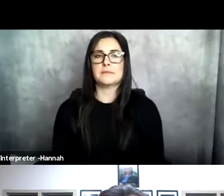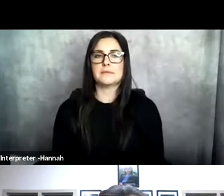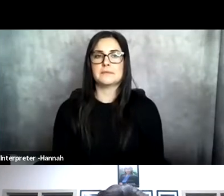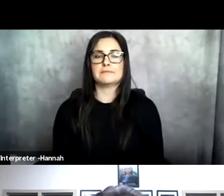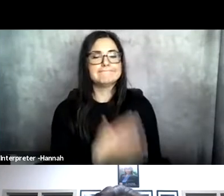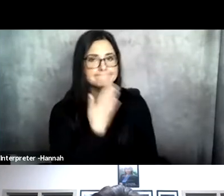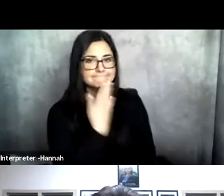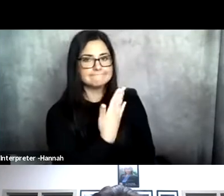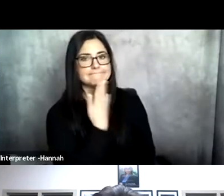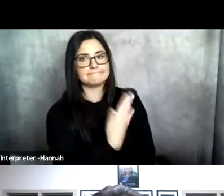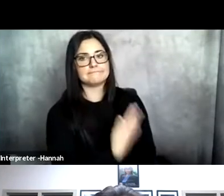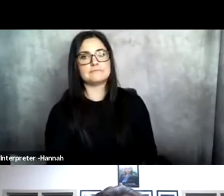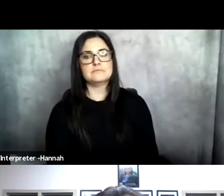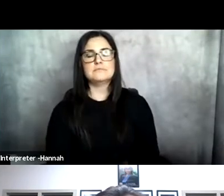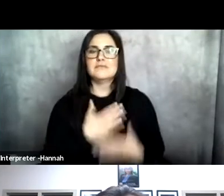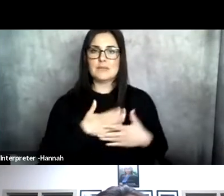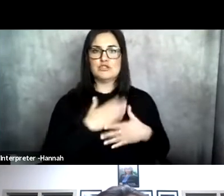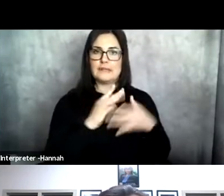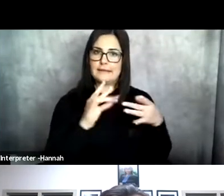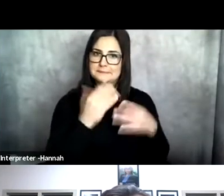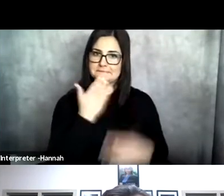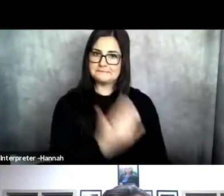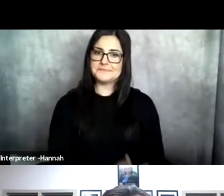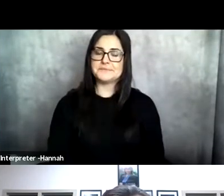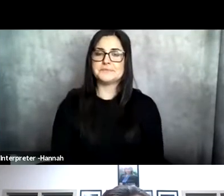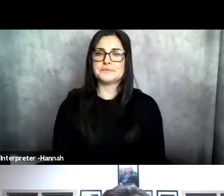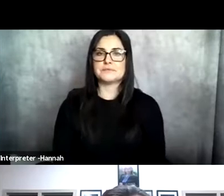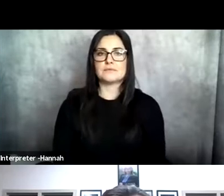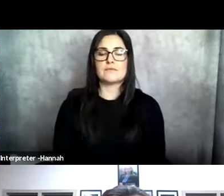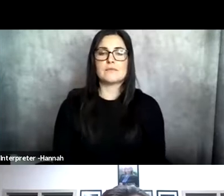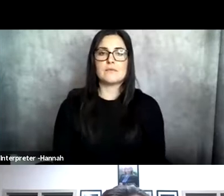Thank you. Thank you for that. Appreciate your message.